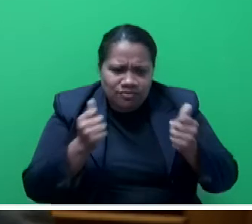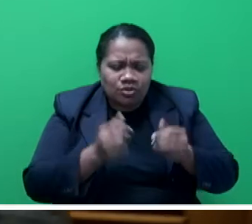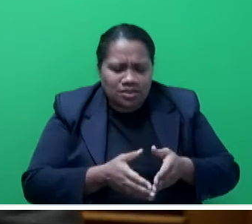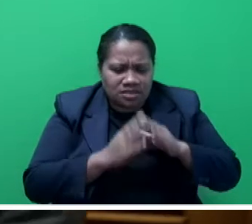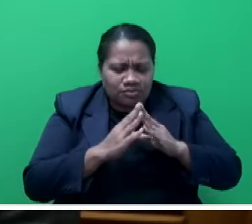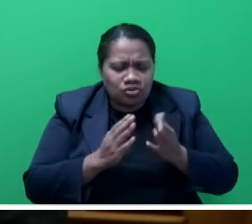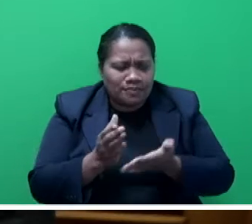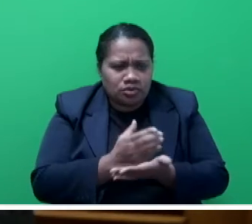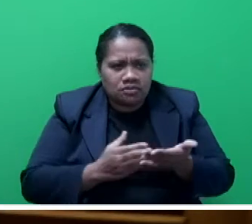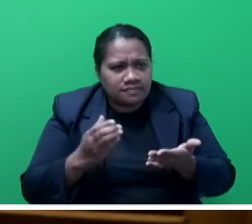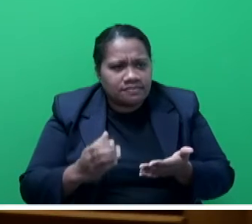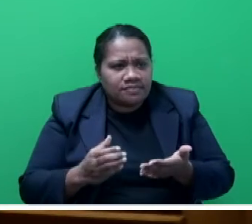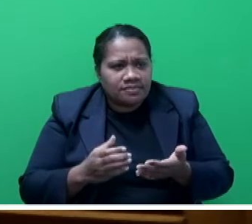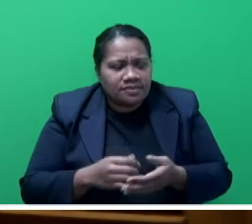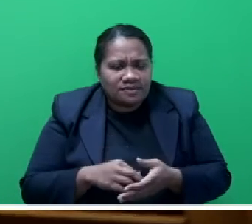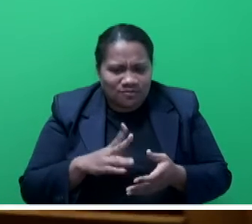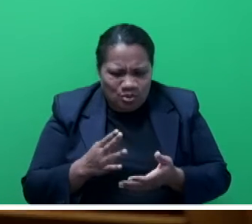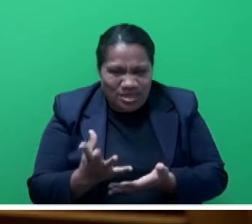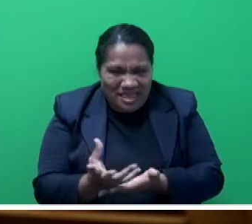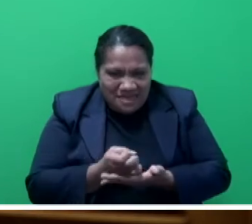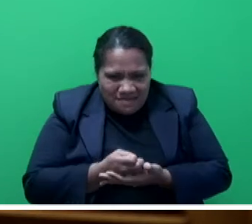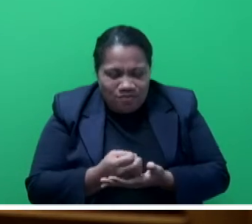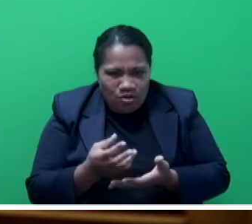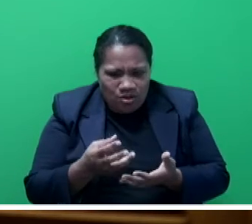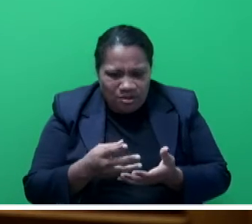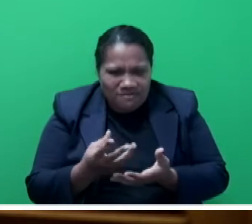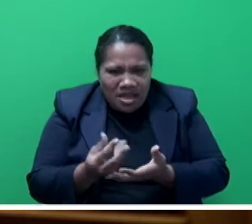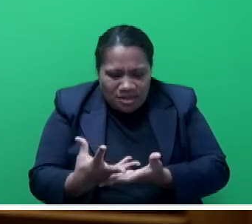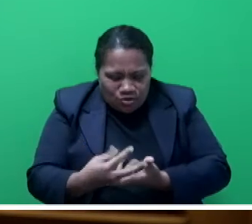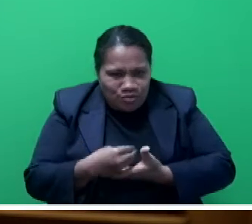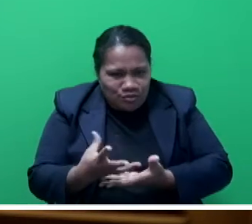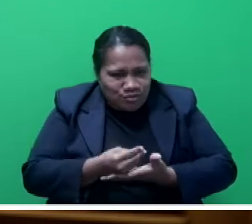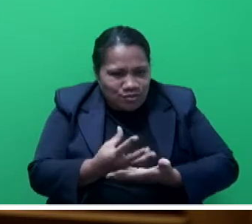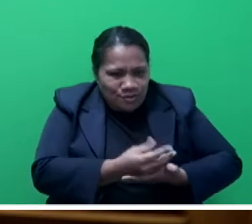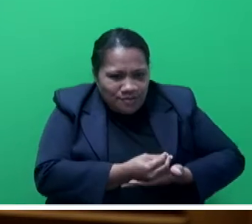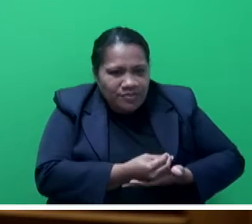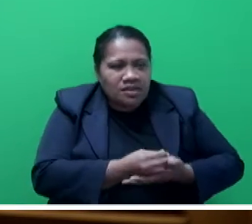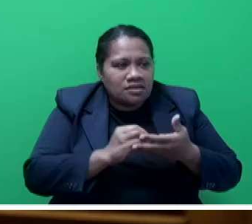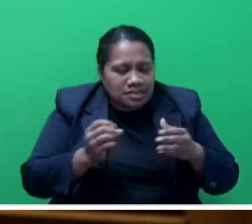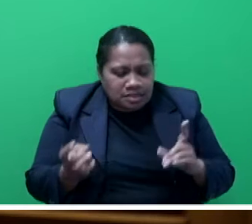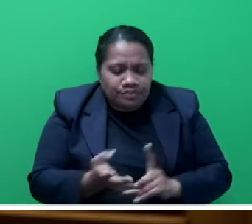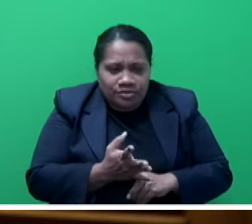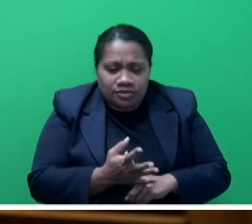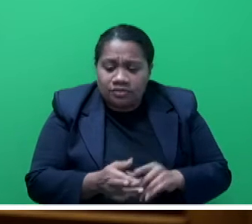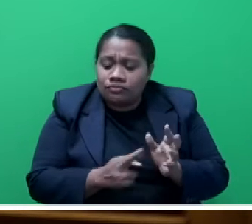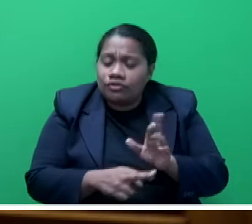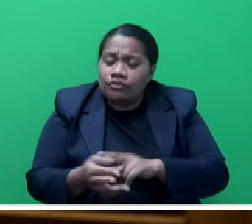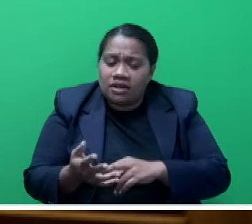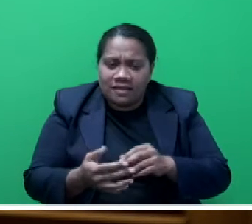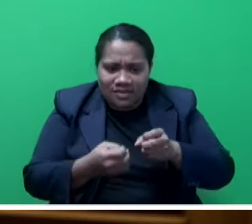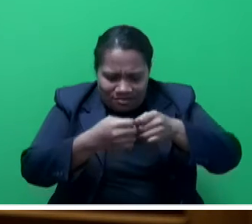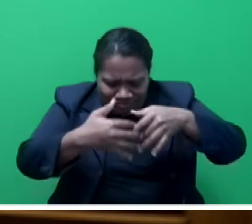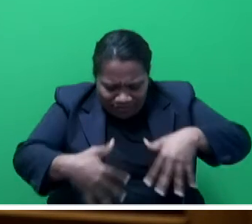commercially viable income-generating businesses. This is especially relevant to the rural and the grassroots communities, Honourable Speaker,